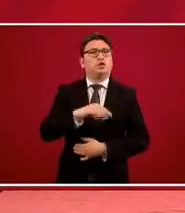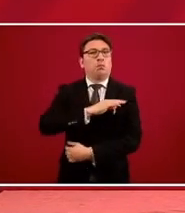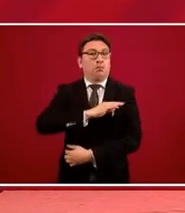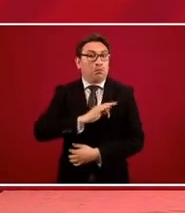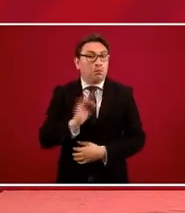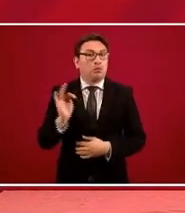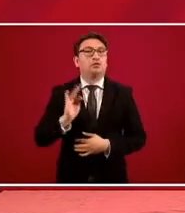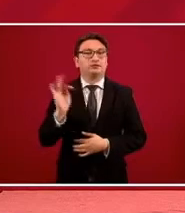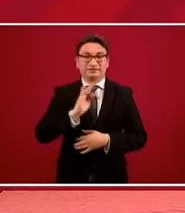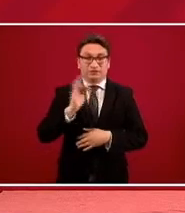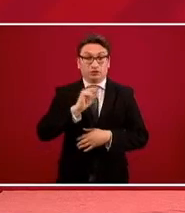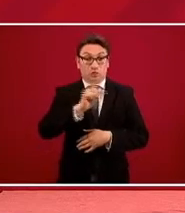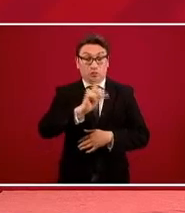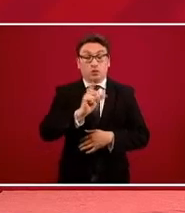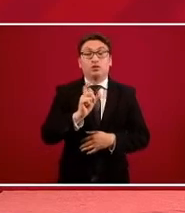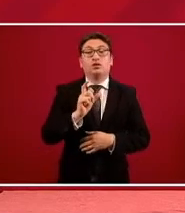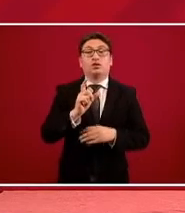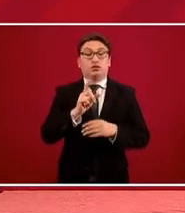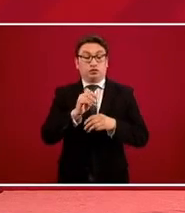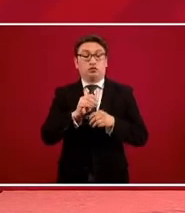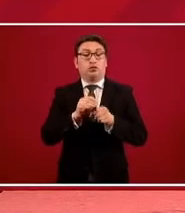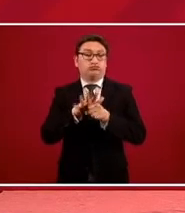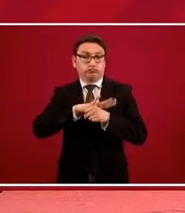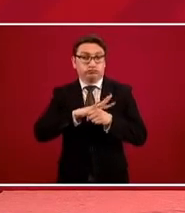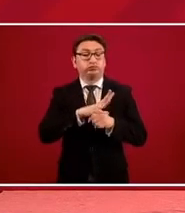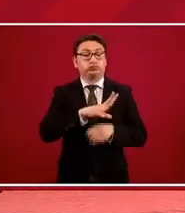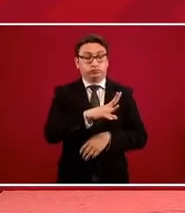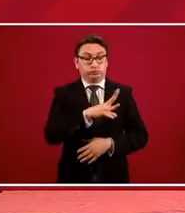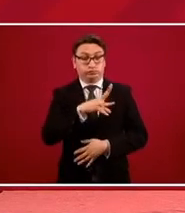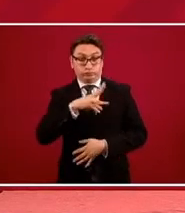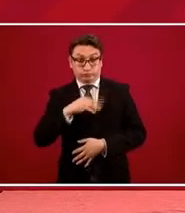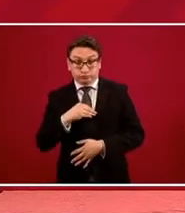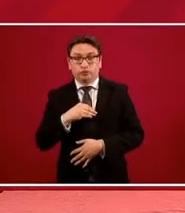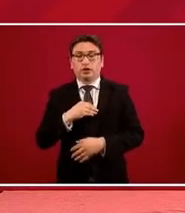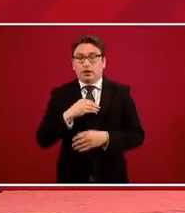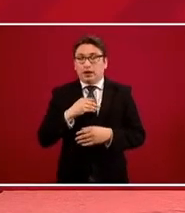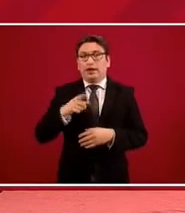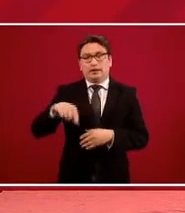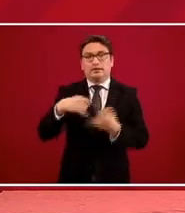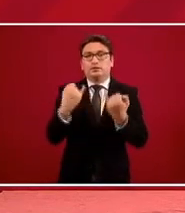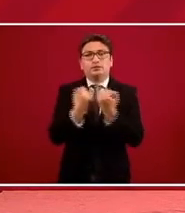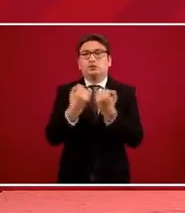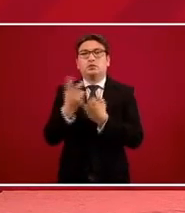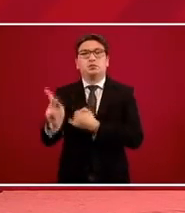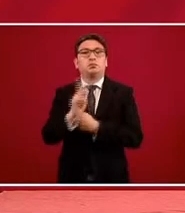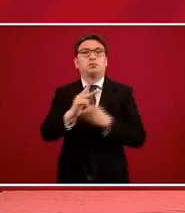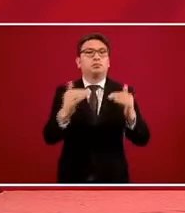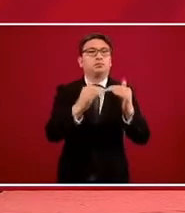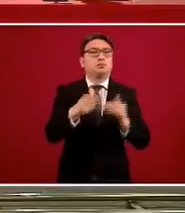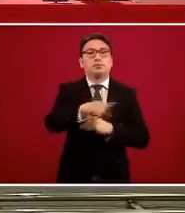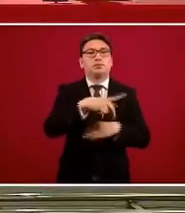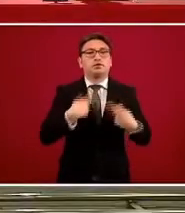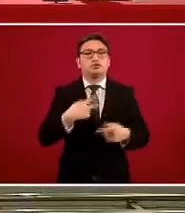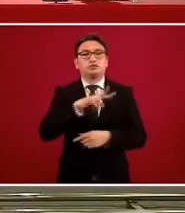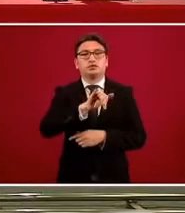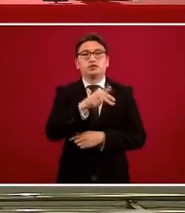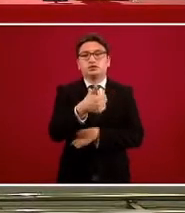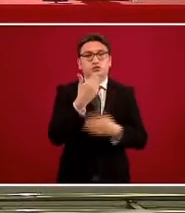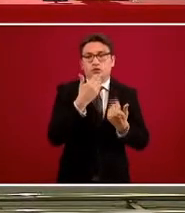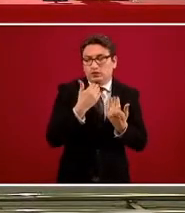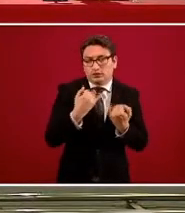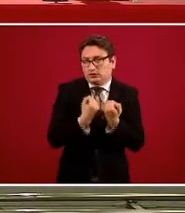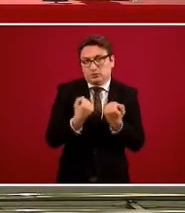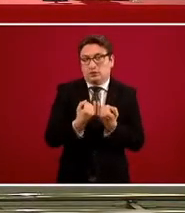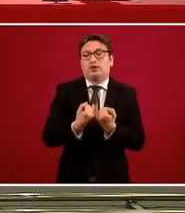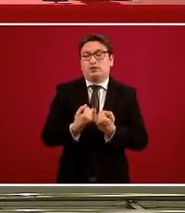parameters, they could have, if they get infected with new coronavirus SARS-CoV-2, they could have